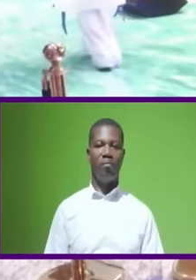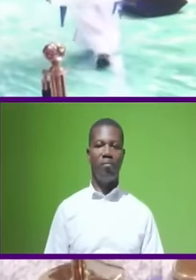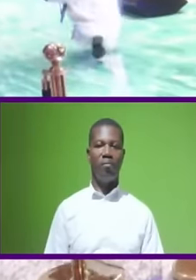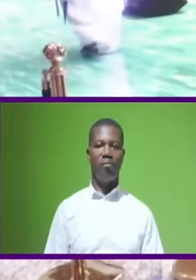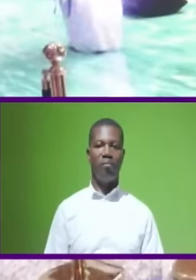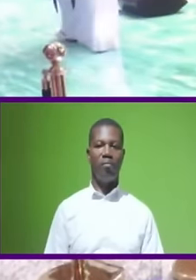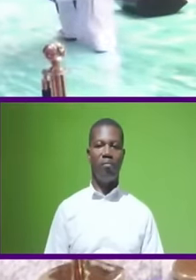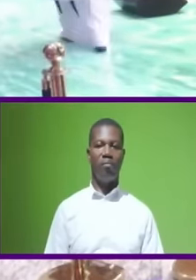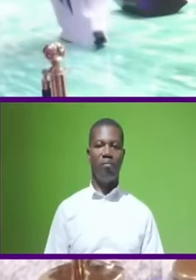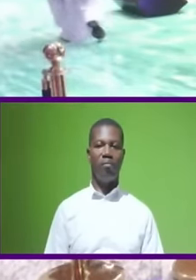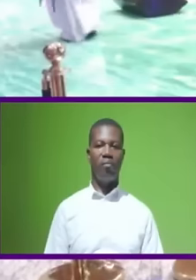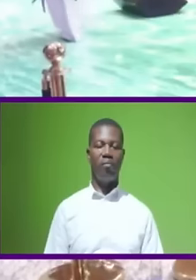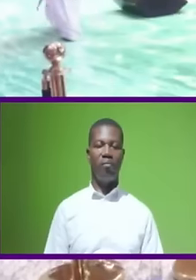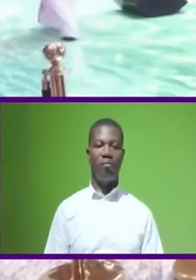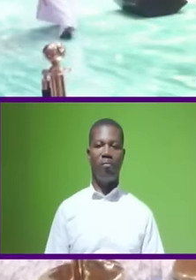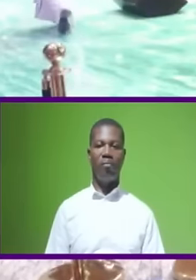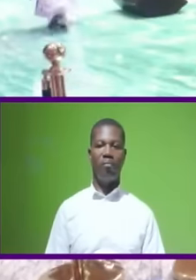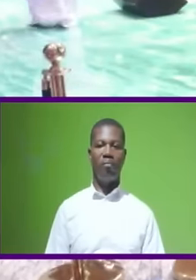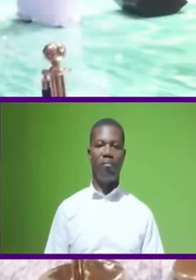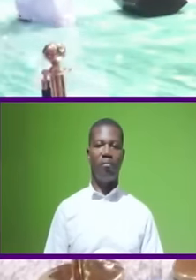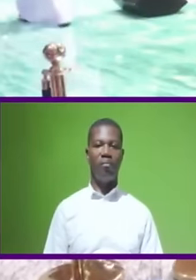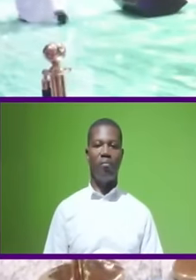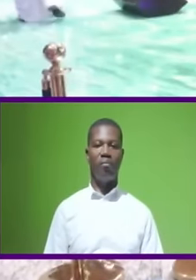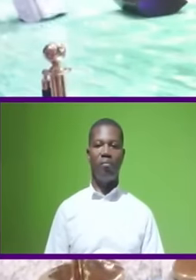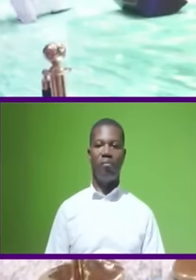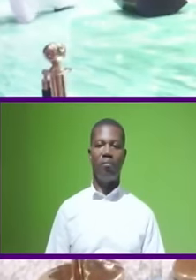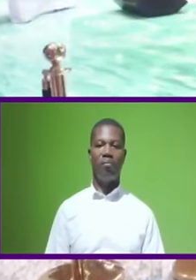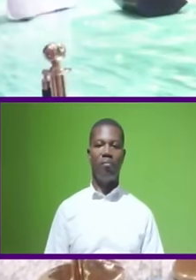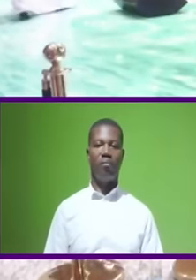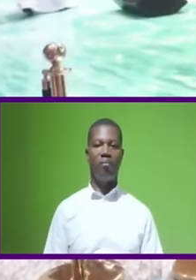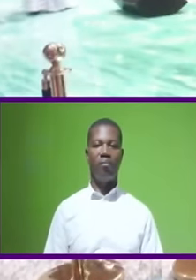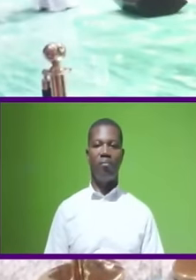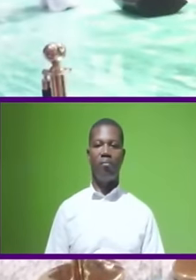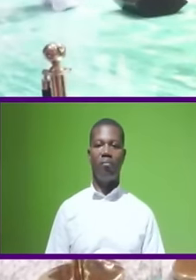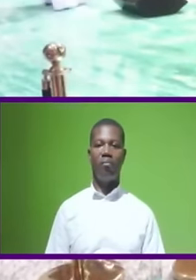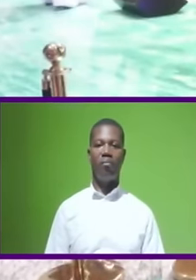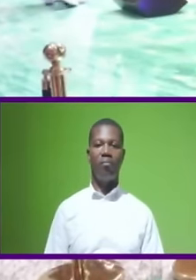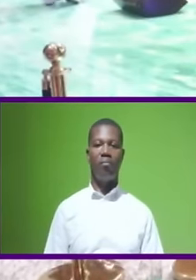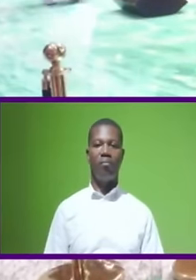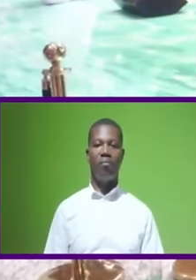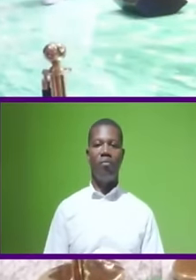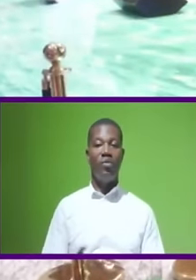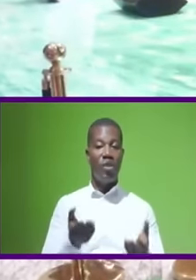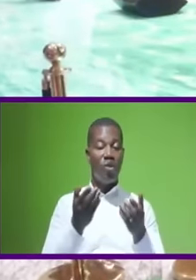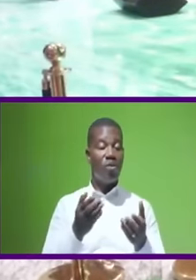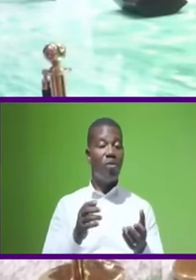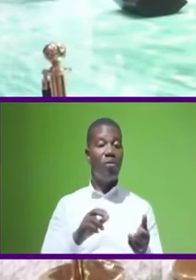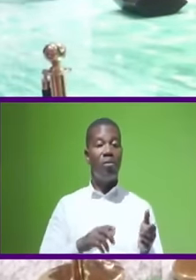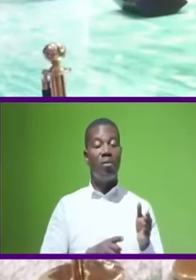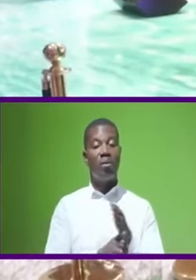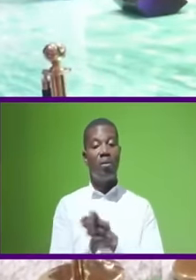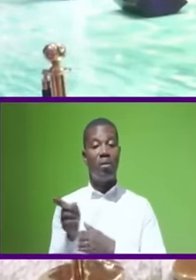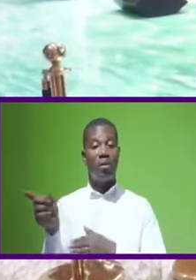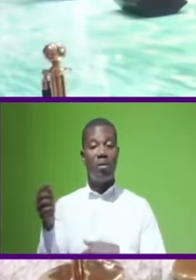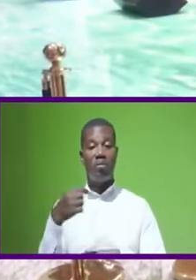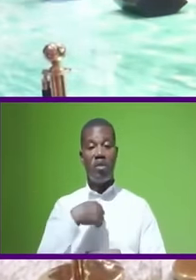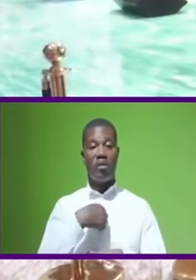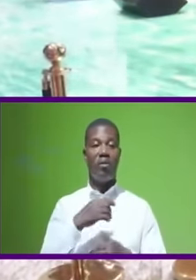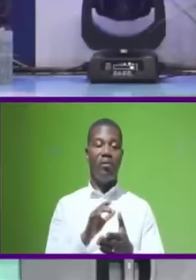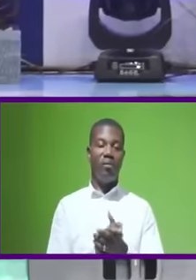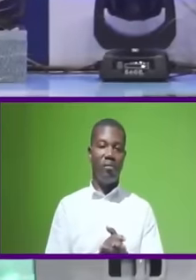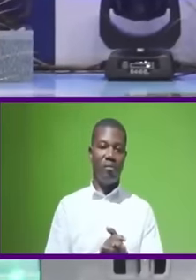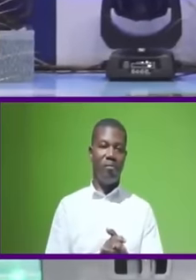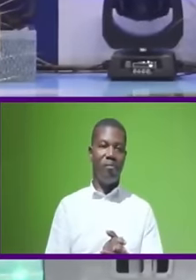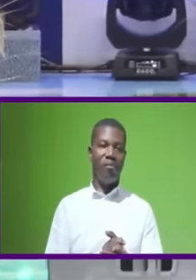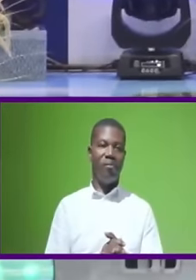but then it is all because of the money. Now, one person won't divert to me. They want to distract and divert my